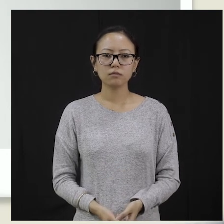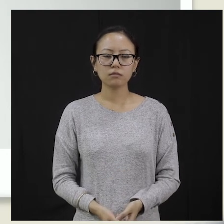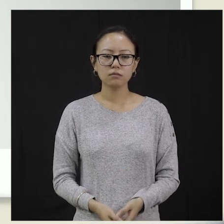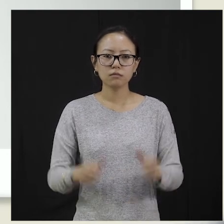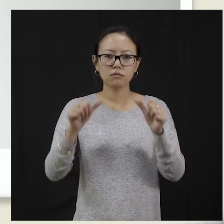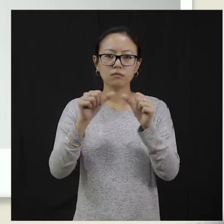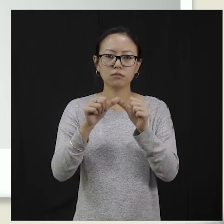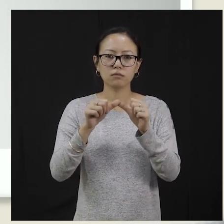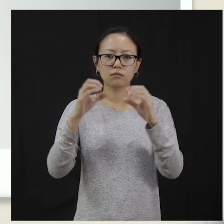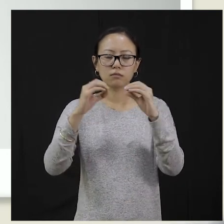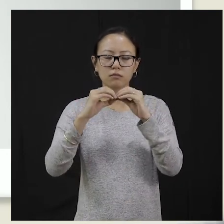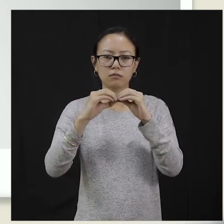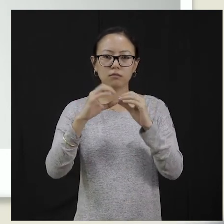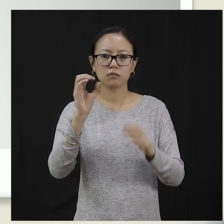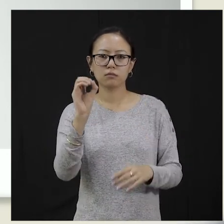Above.